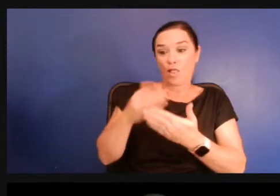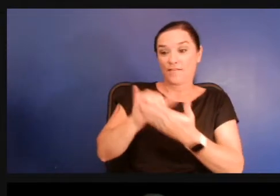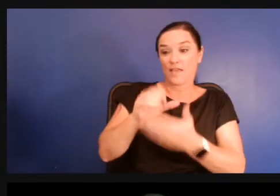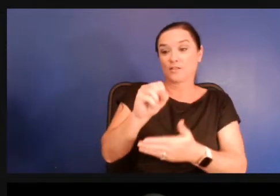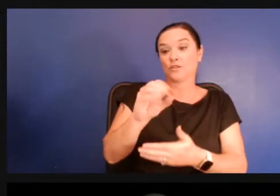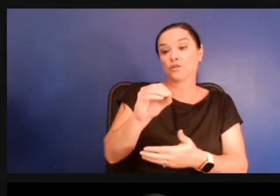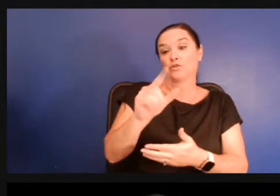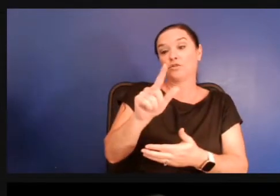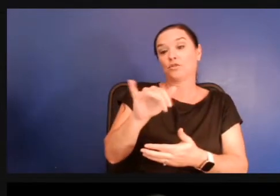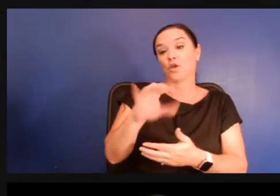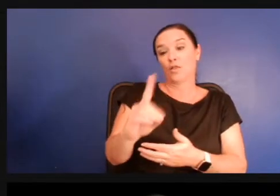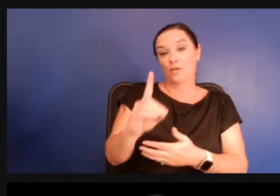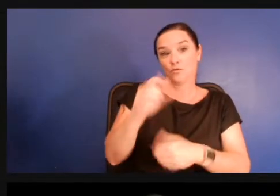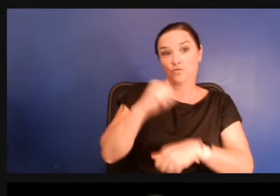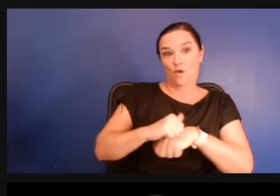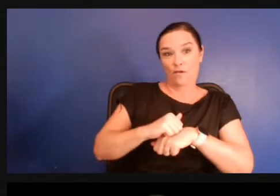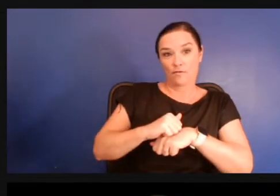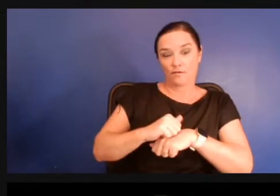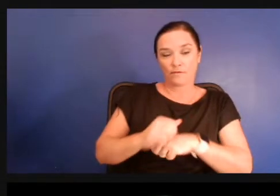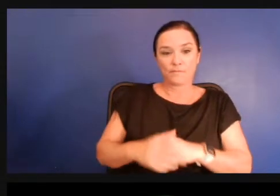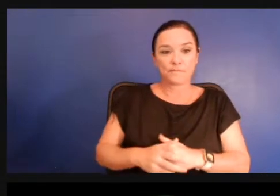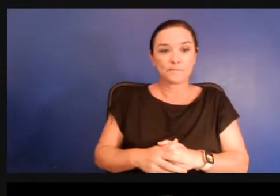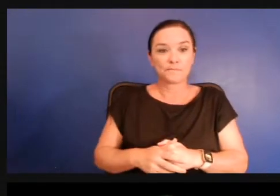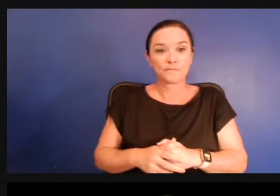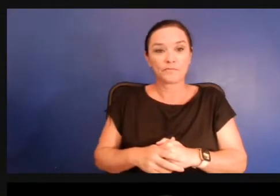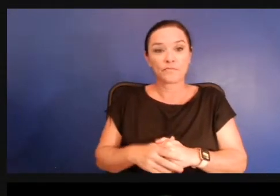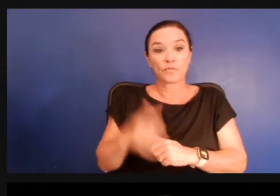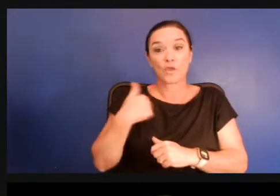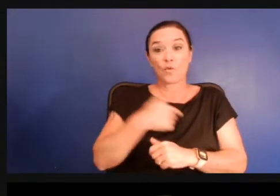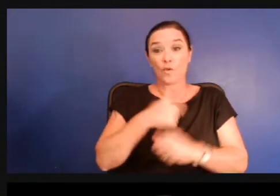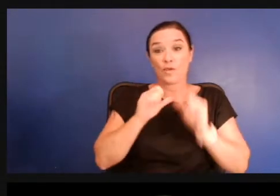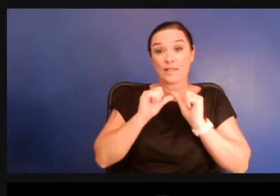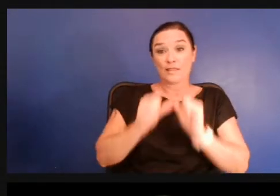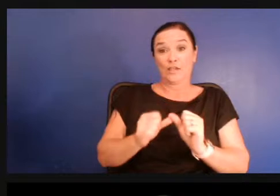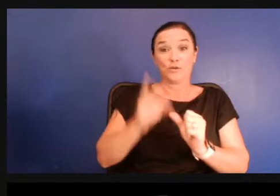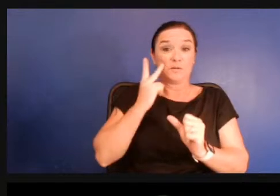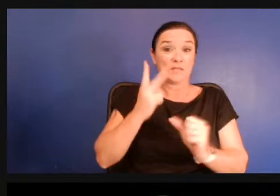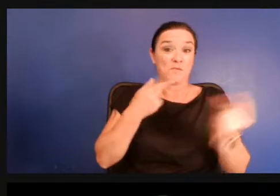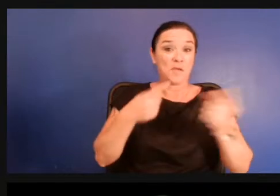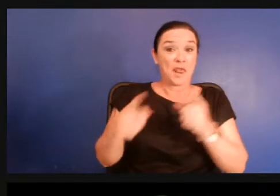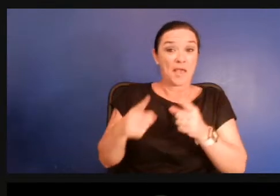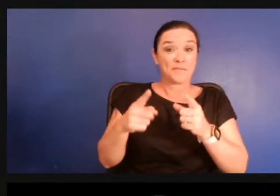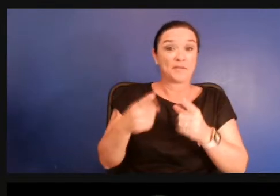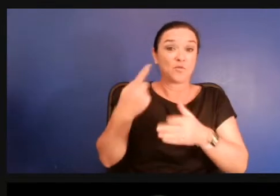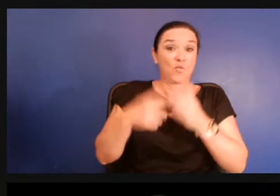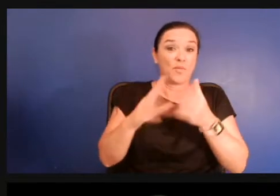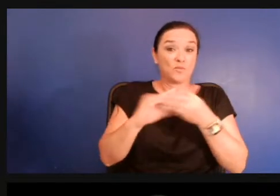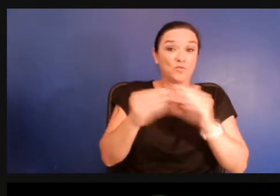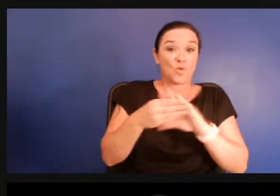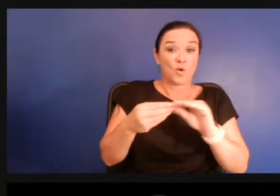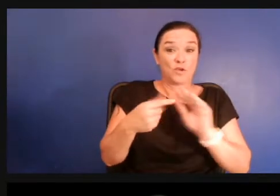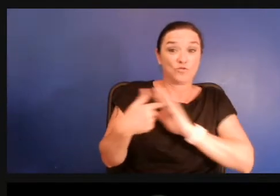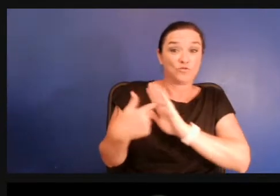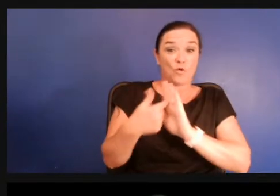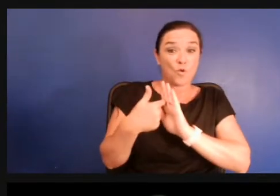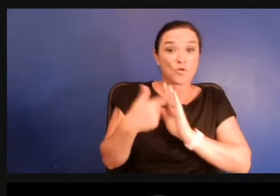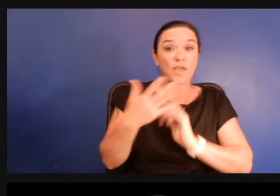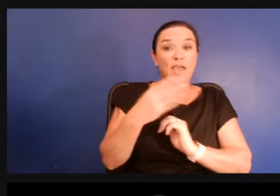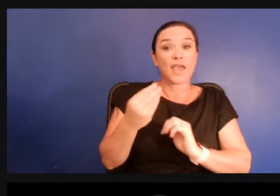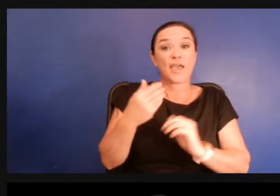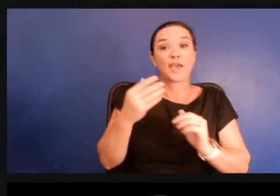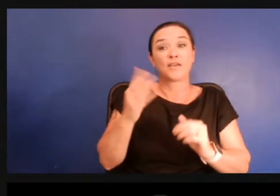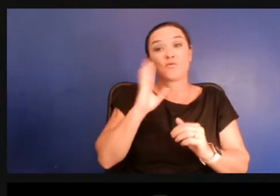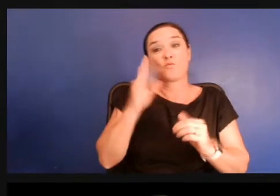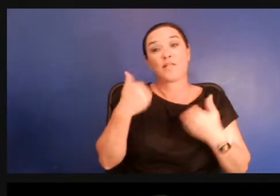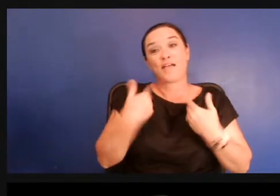come up exactly. So we'll continue to see how that evolves, what the story shows. We'll probably have a lot more that can be said on